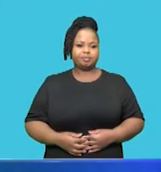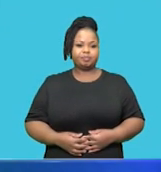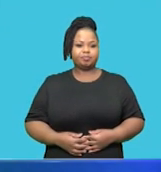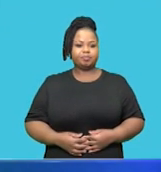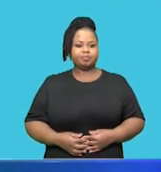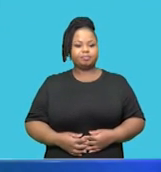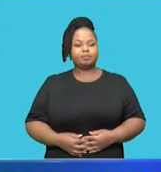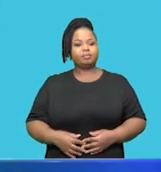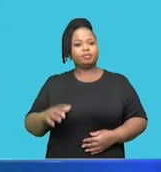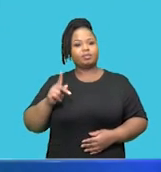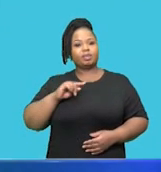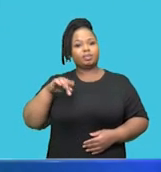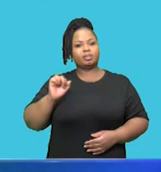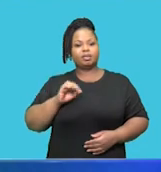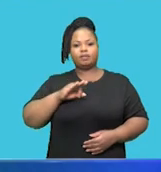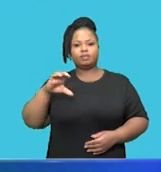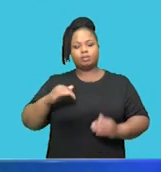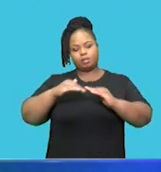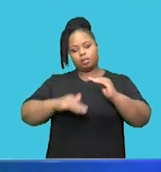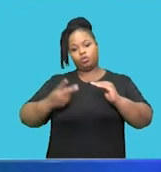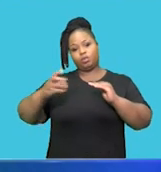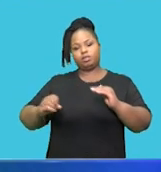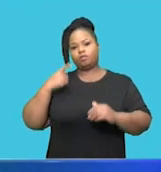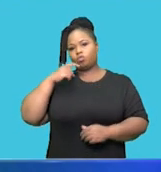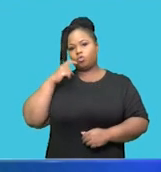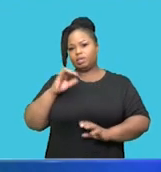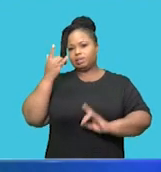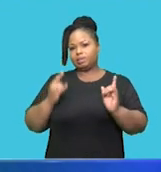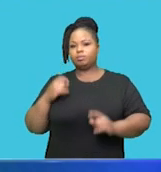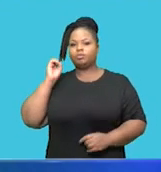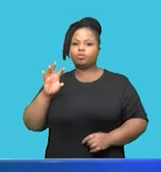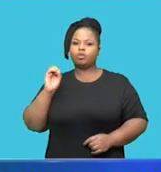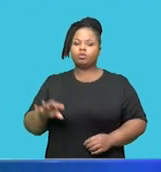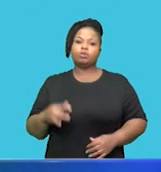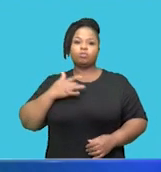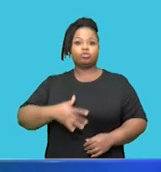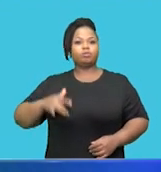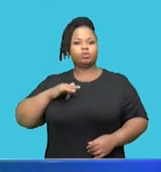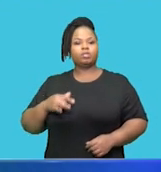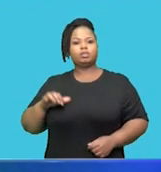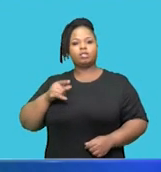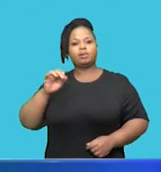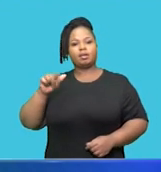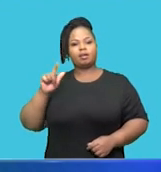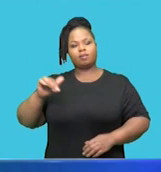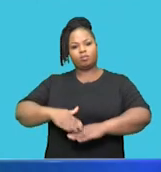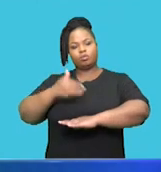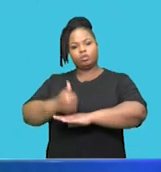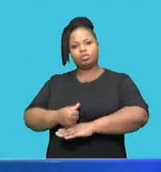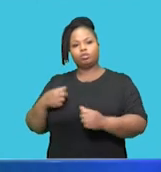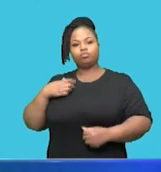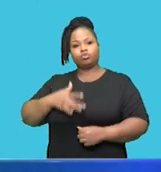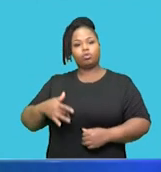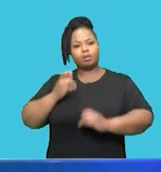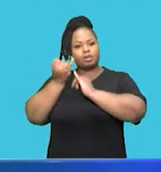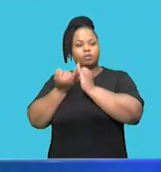Over here now, Khenza FC under 20 from White City in Soweto are the champions of the Siphiwe Tshabalala Foundation tournament